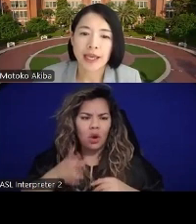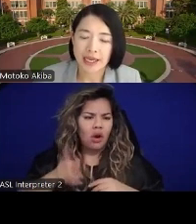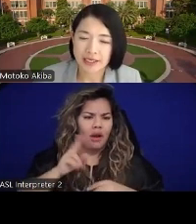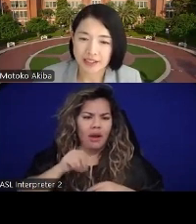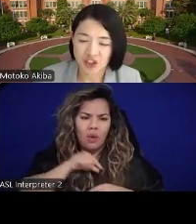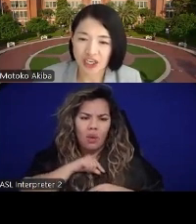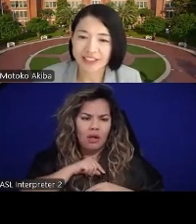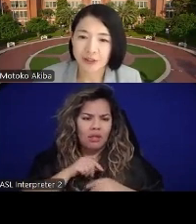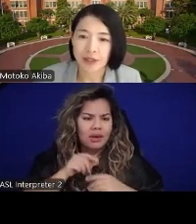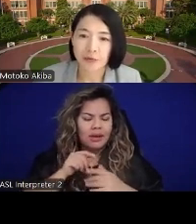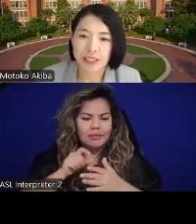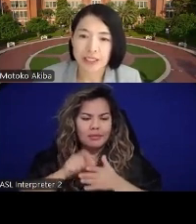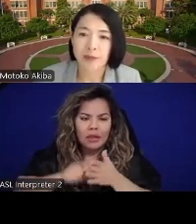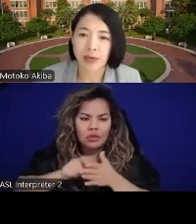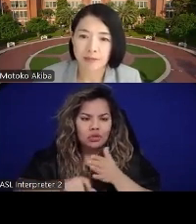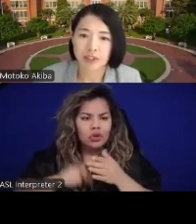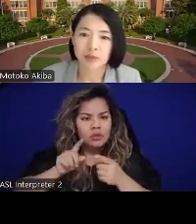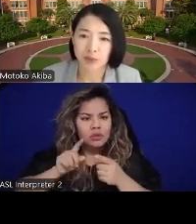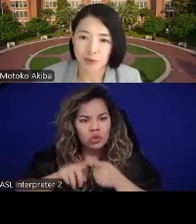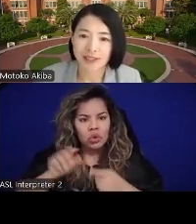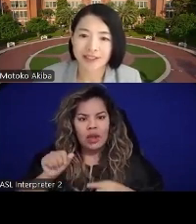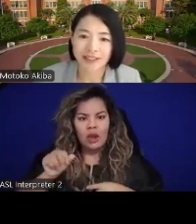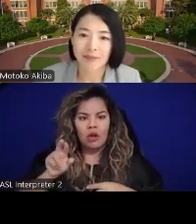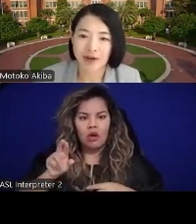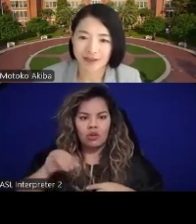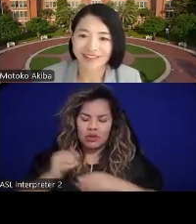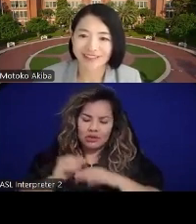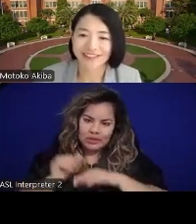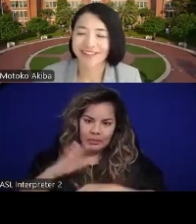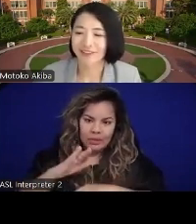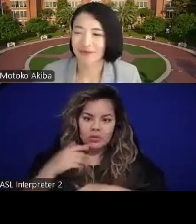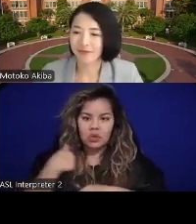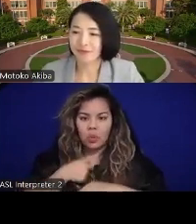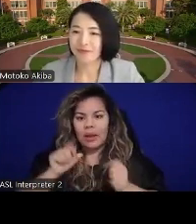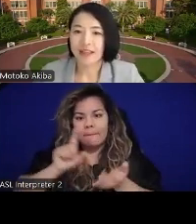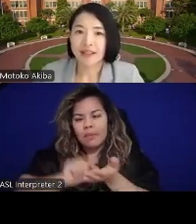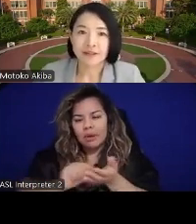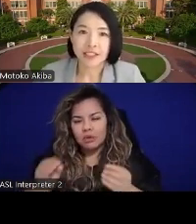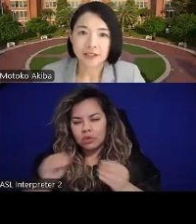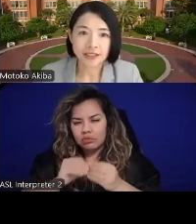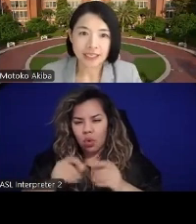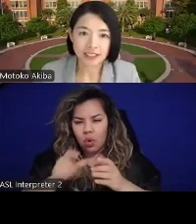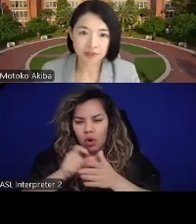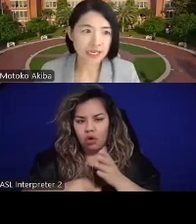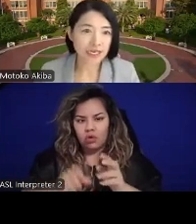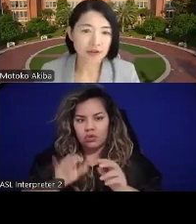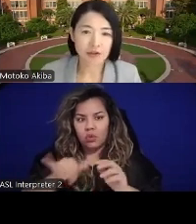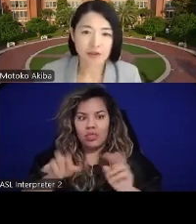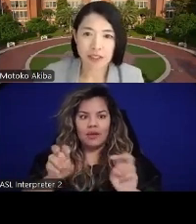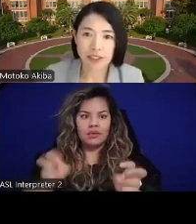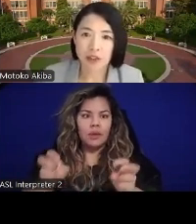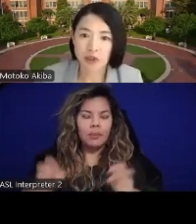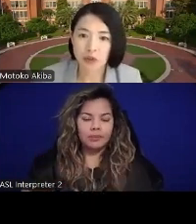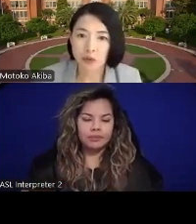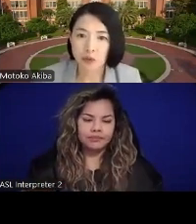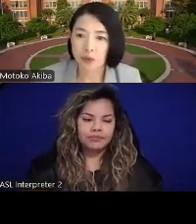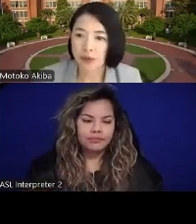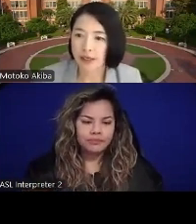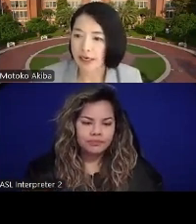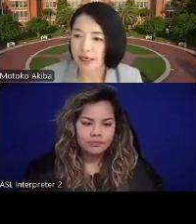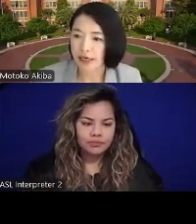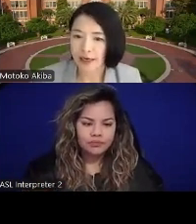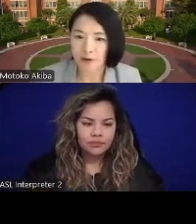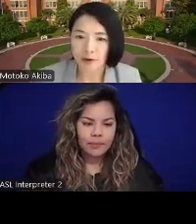to AERJ so that we can publish more articles. All right, so I'd like to now turn it